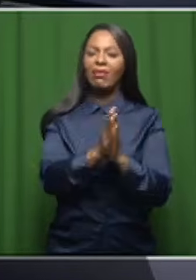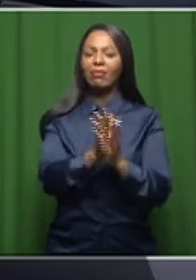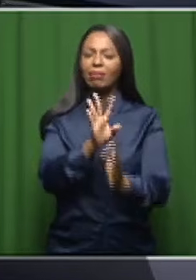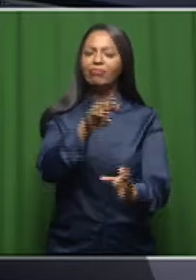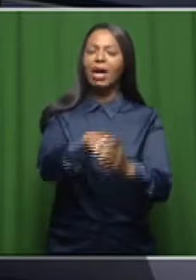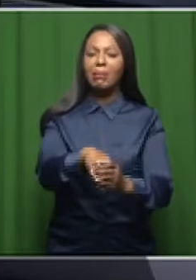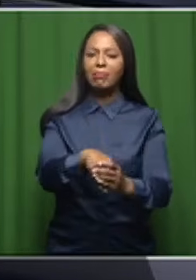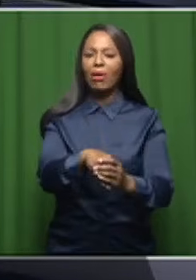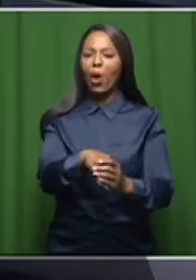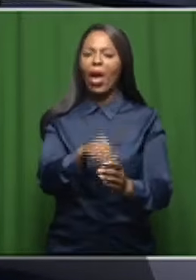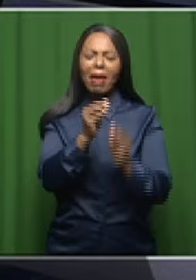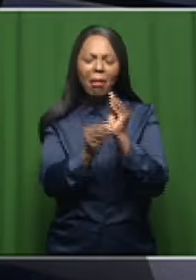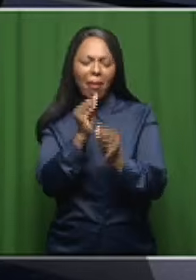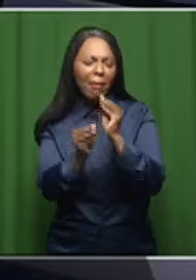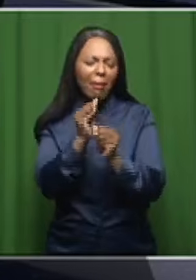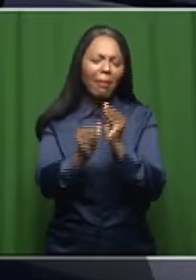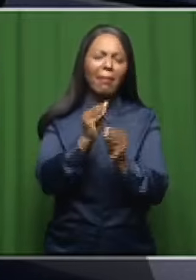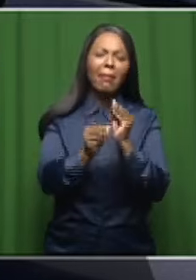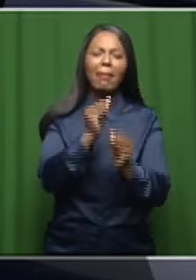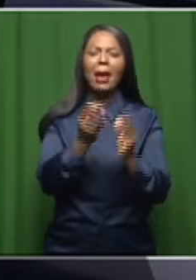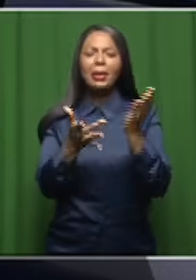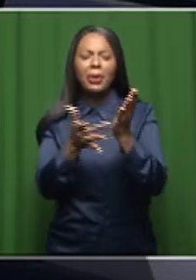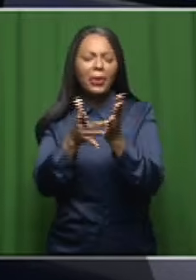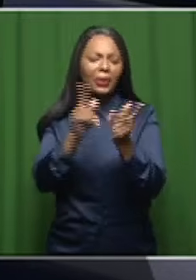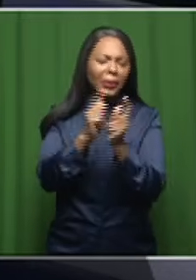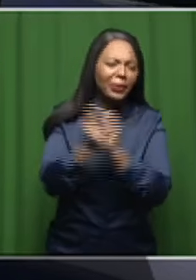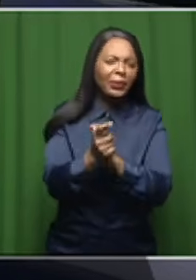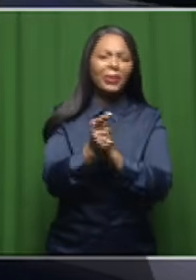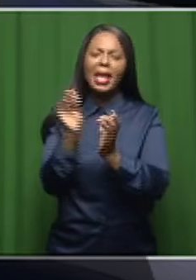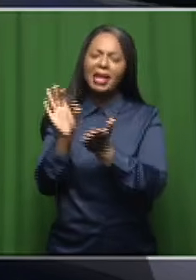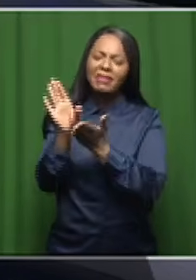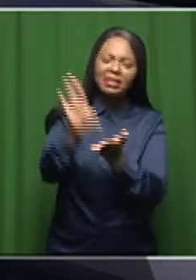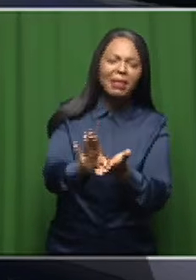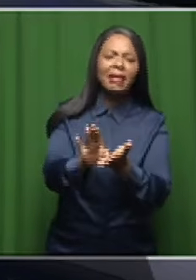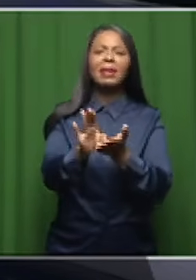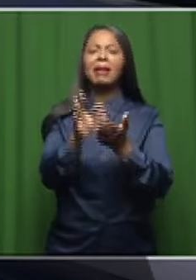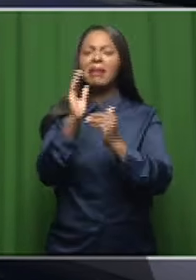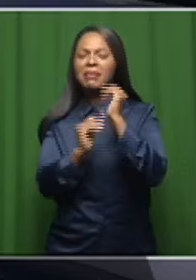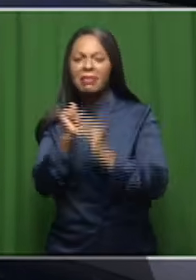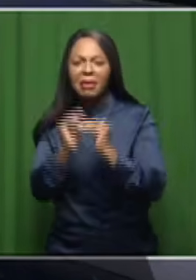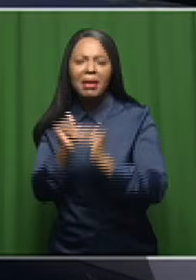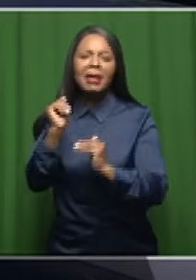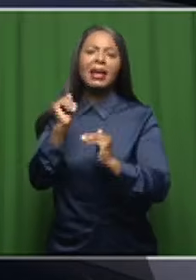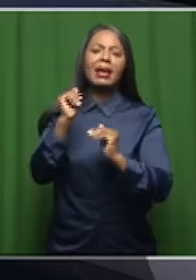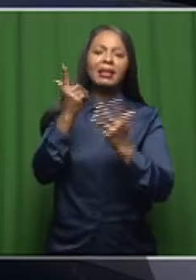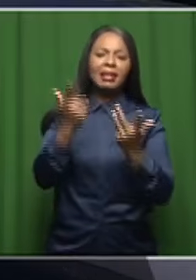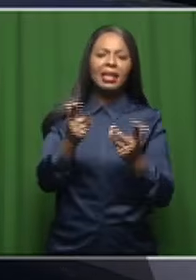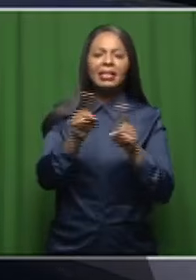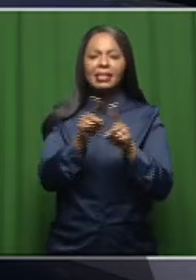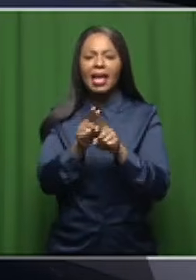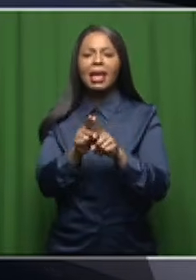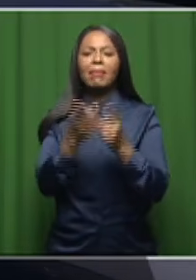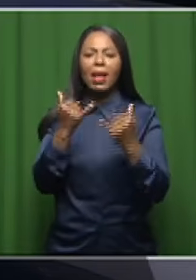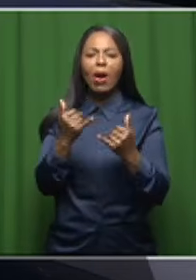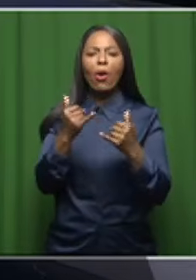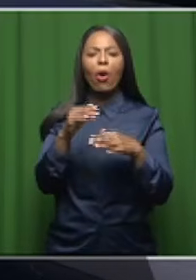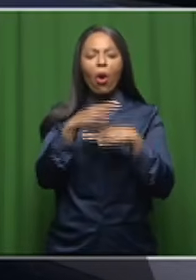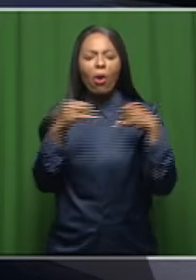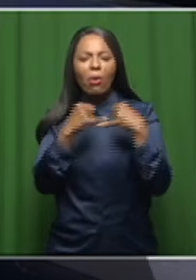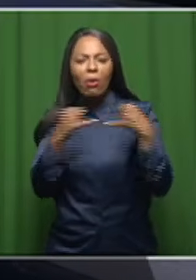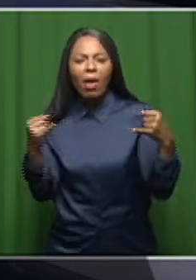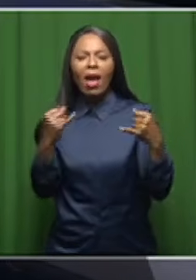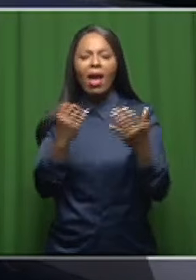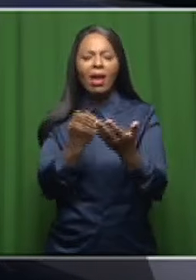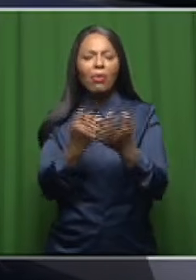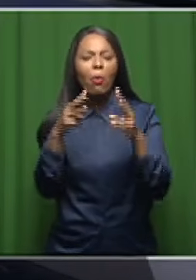infrastructure, because you're looking at initial technology investments, infrastructure, as well as the hardware and software, etc. How much are we looking at, roughly?